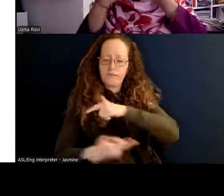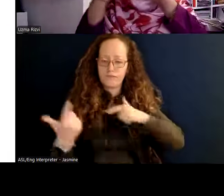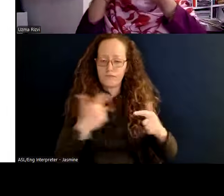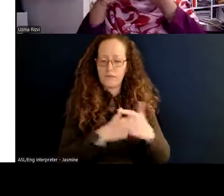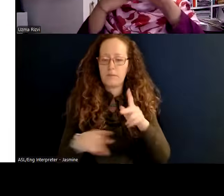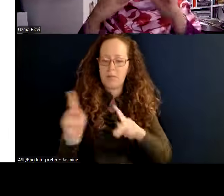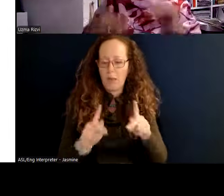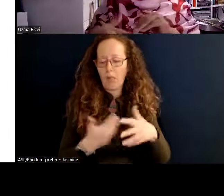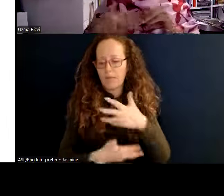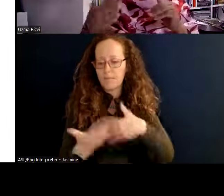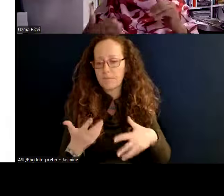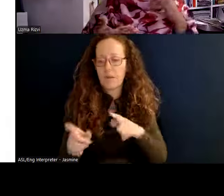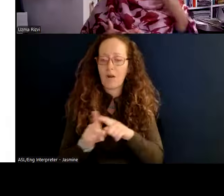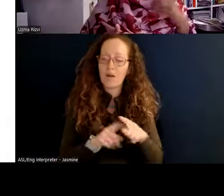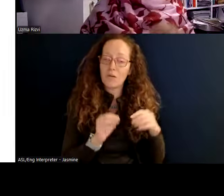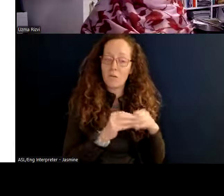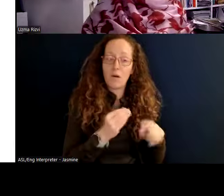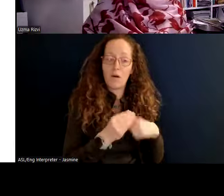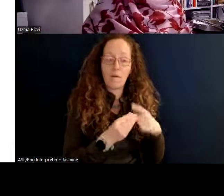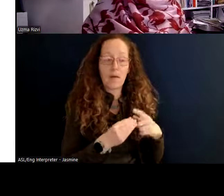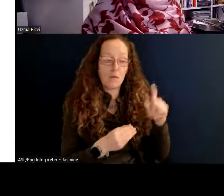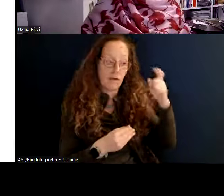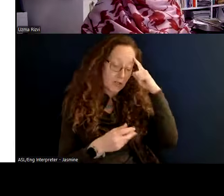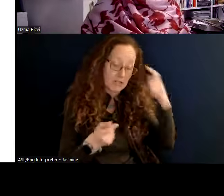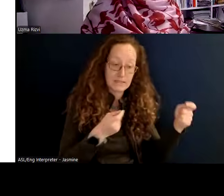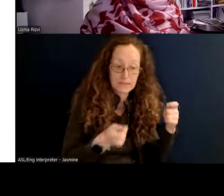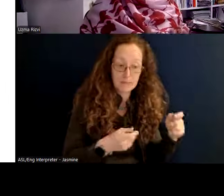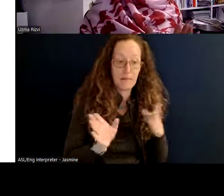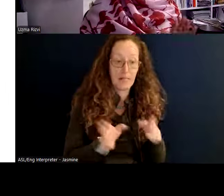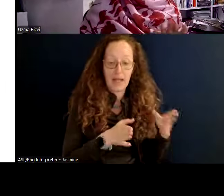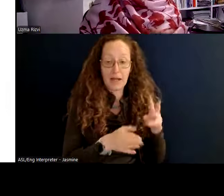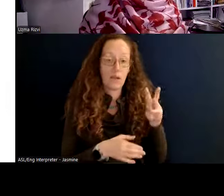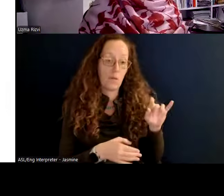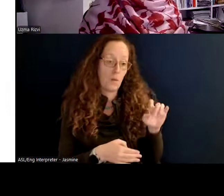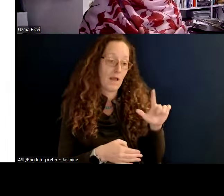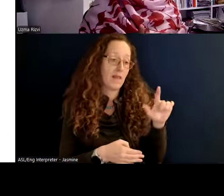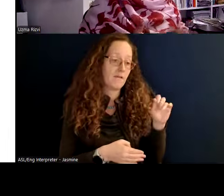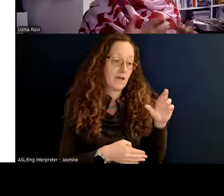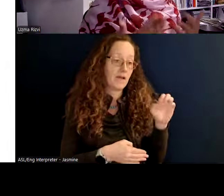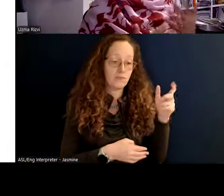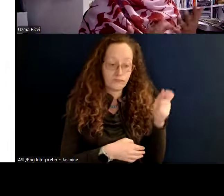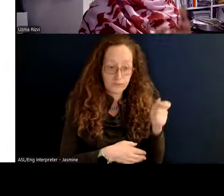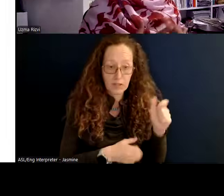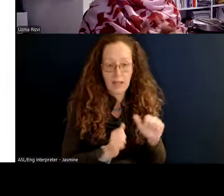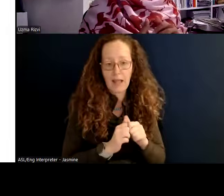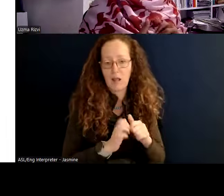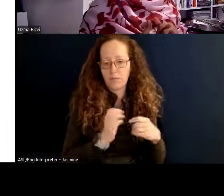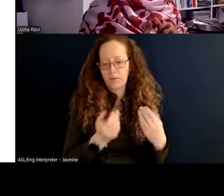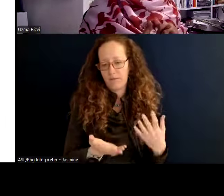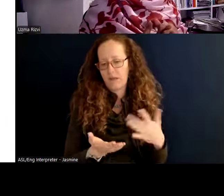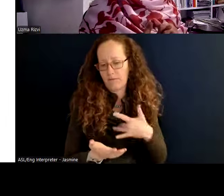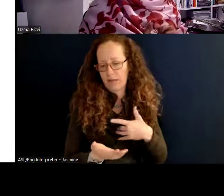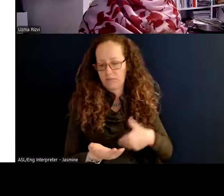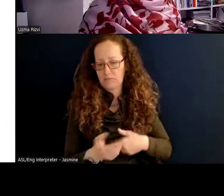governance, and planning are all part of what provides that sense of care. In their framework, and in others, such as Alam and